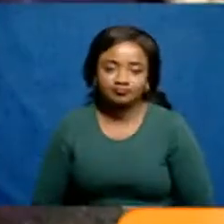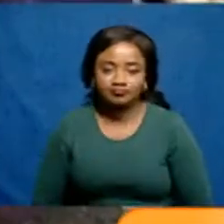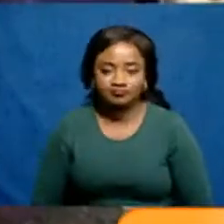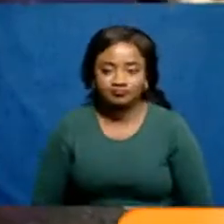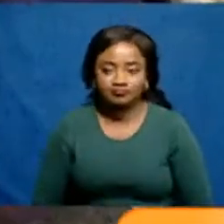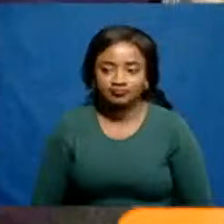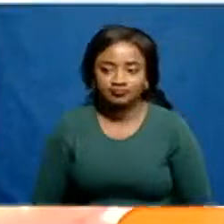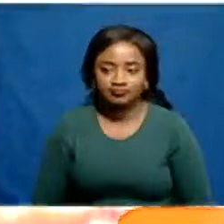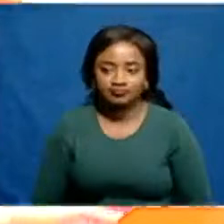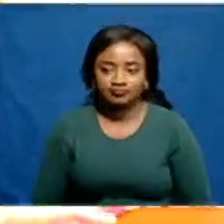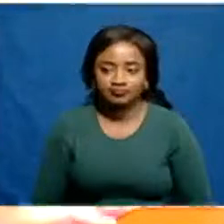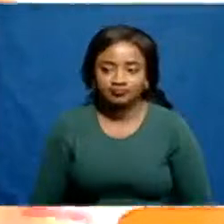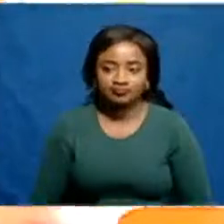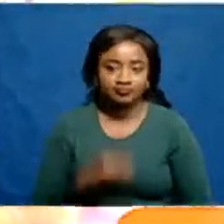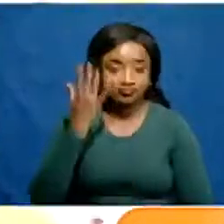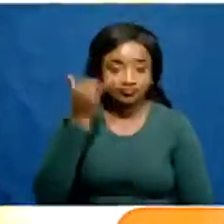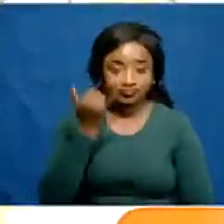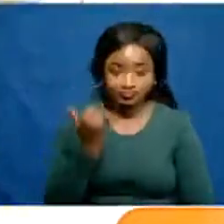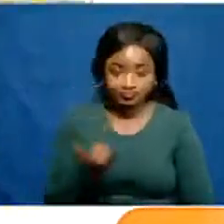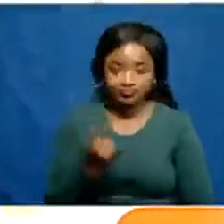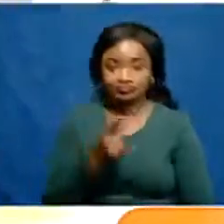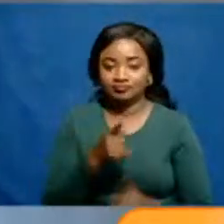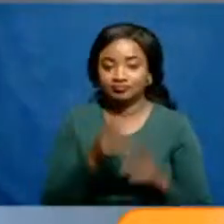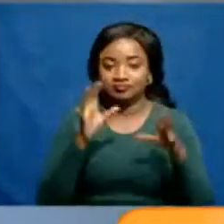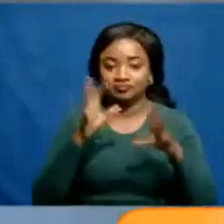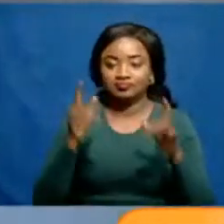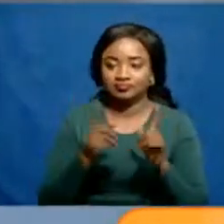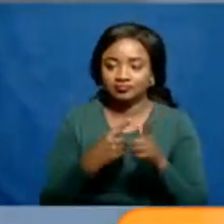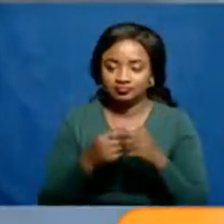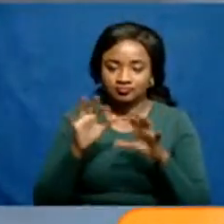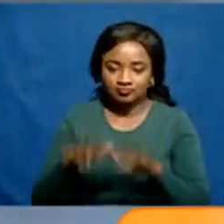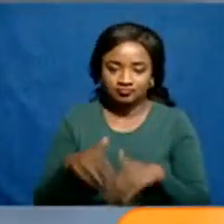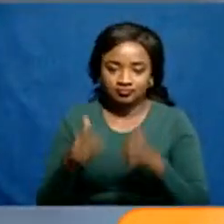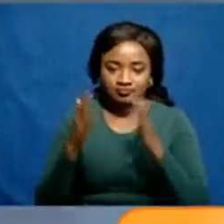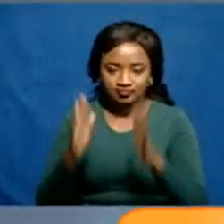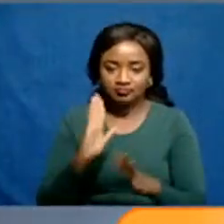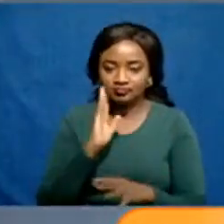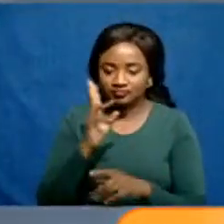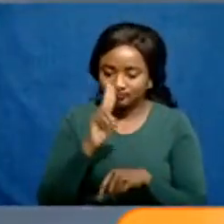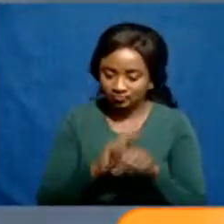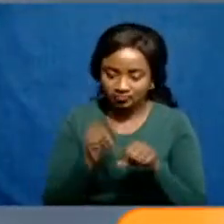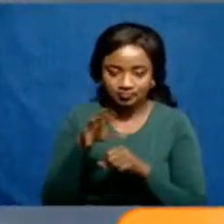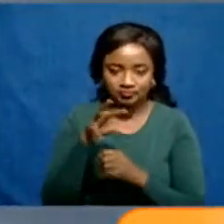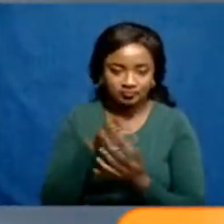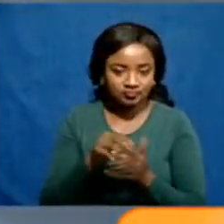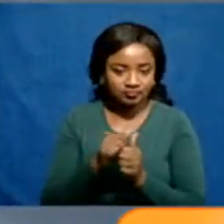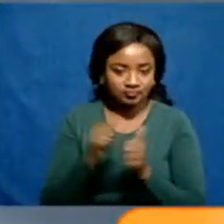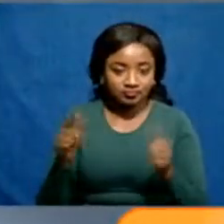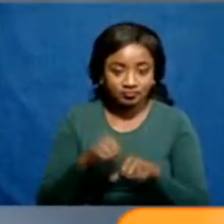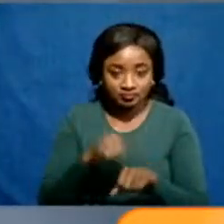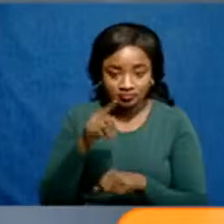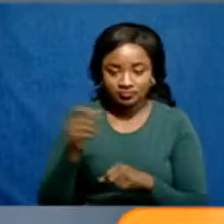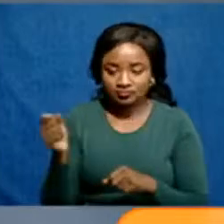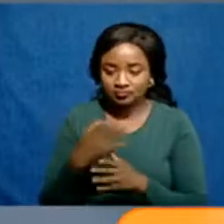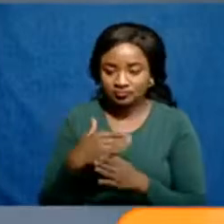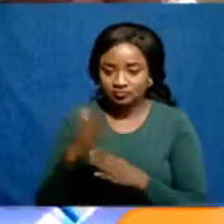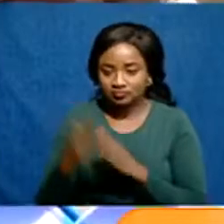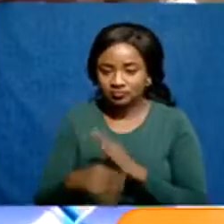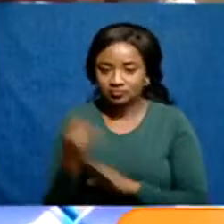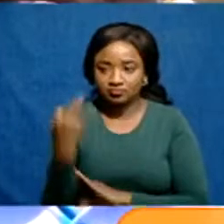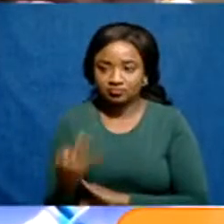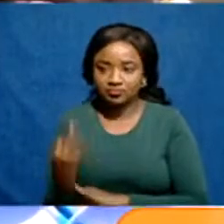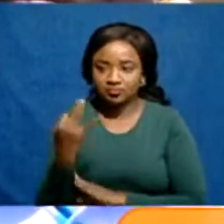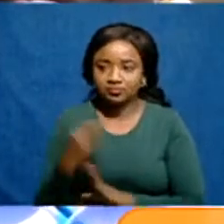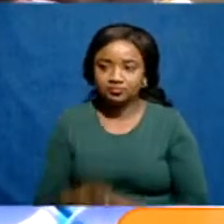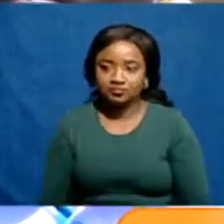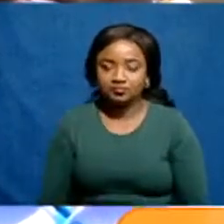With the current prediction, farmers will be adequately prepared to maximize the situation come end of the month of March. Based on